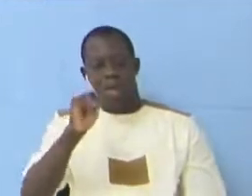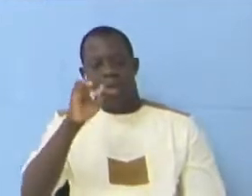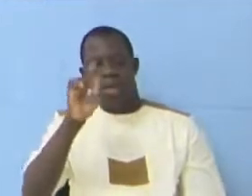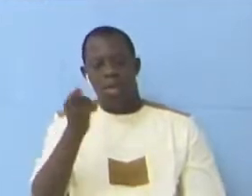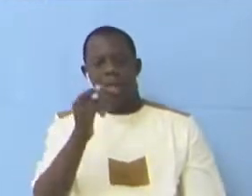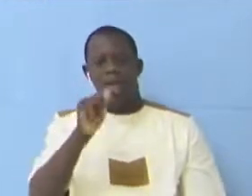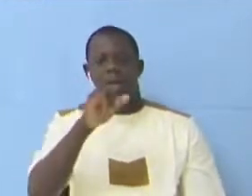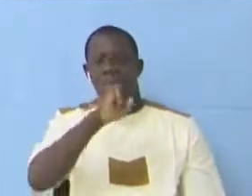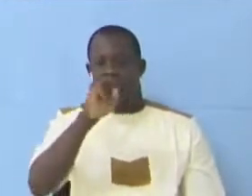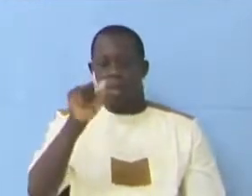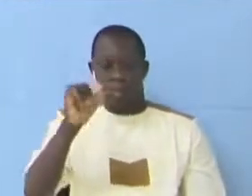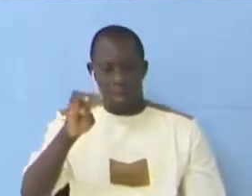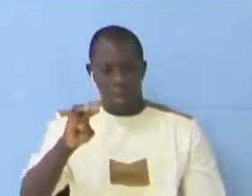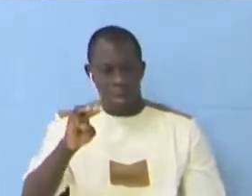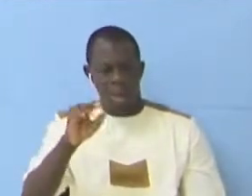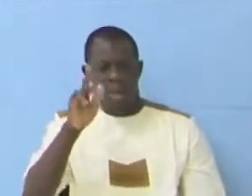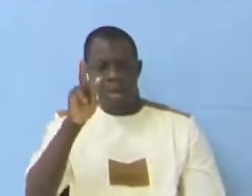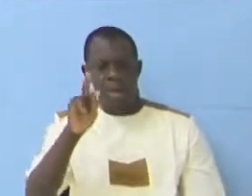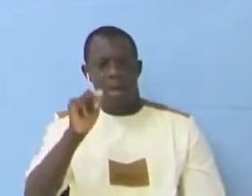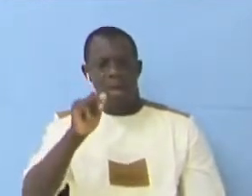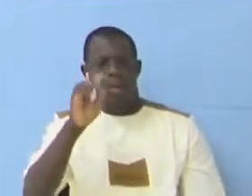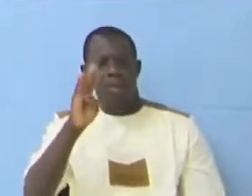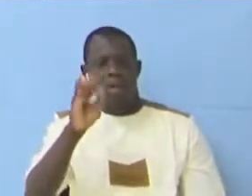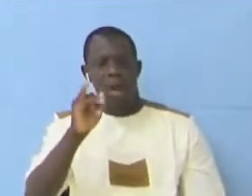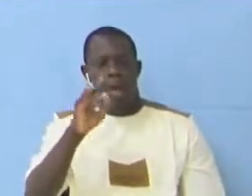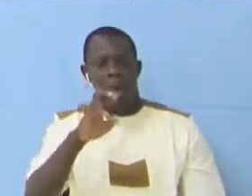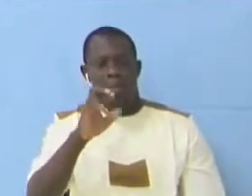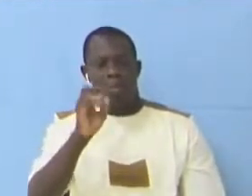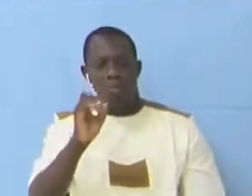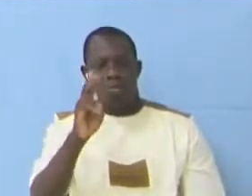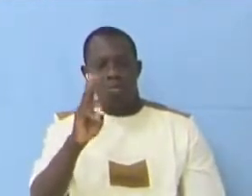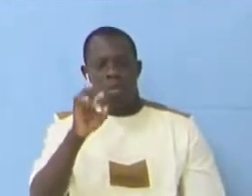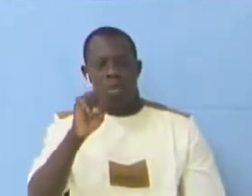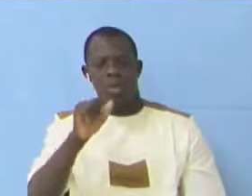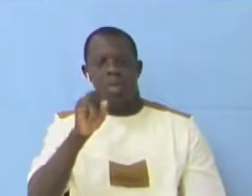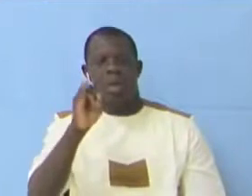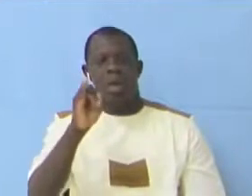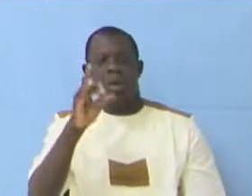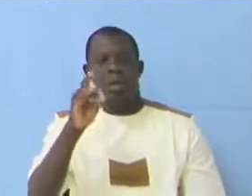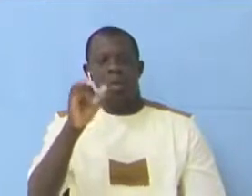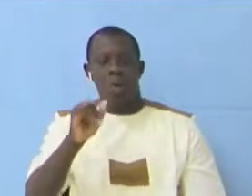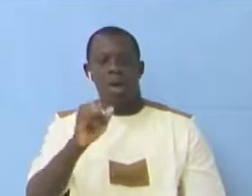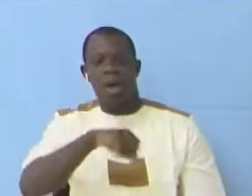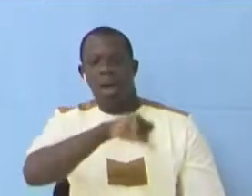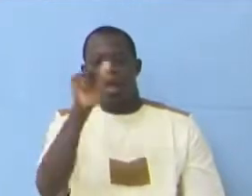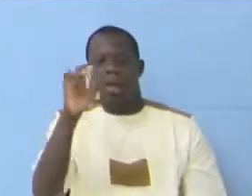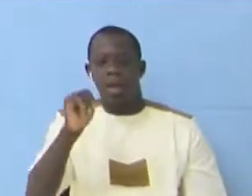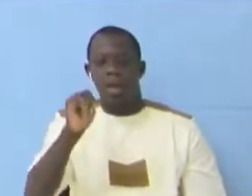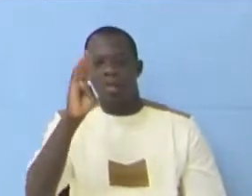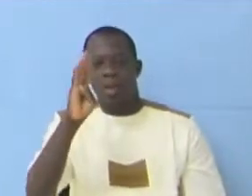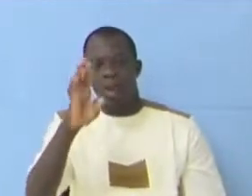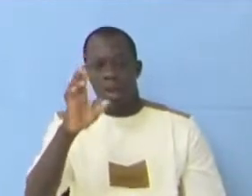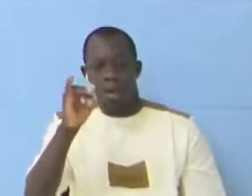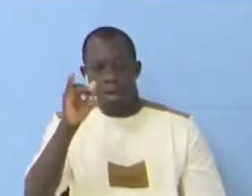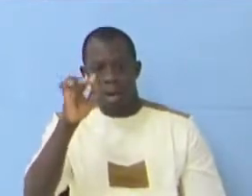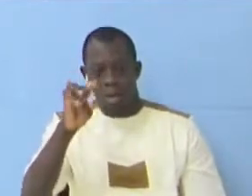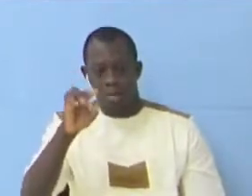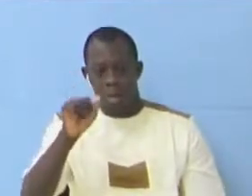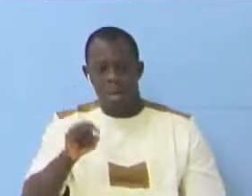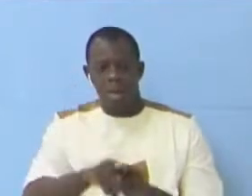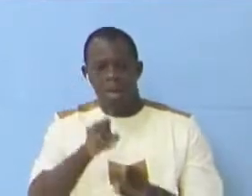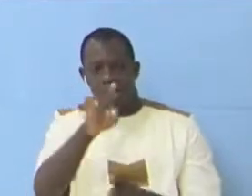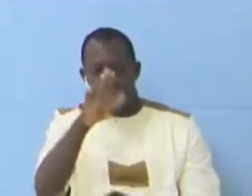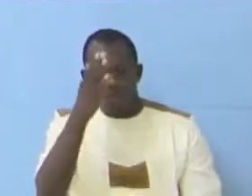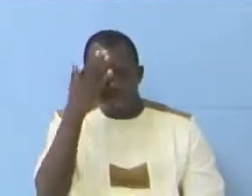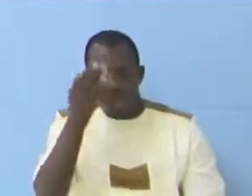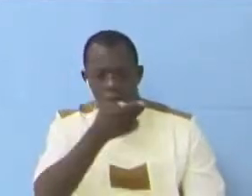Kabiru Sedi. And Ibrahima Mare. Ak Ibrahima Mare. Did you know these people before? xamoon nga ñooñu